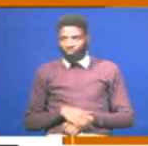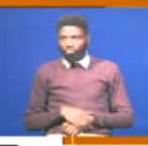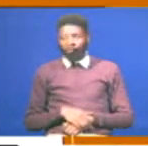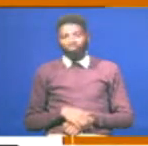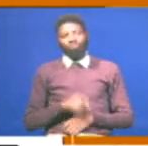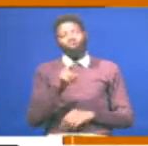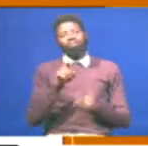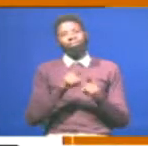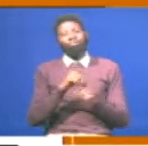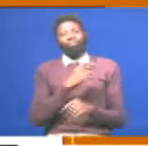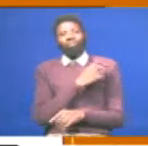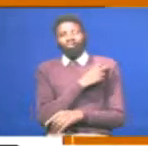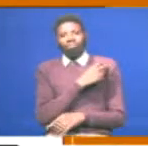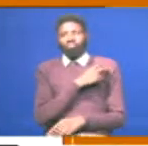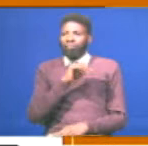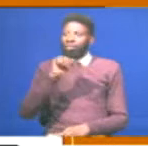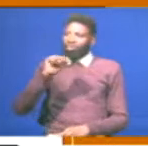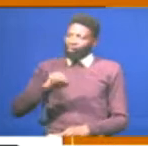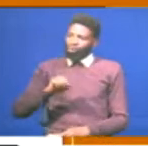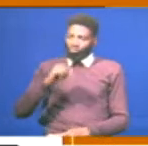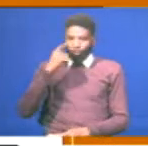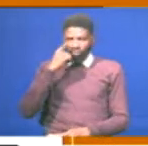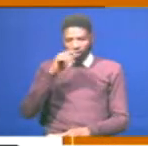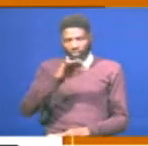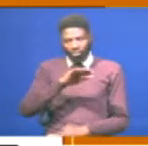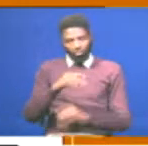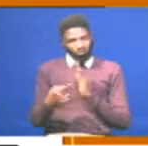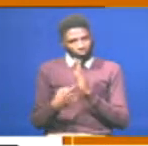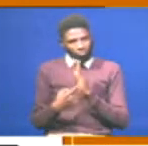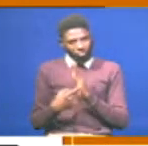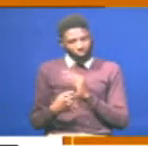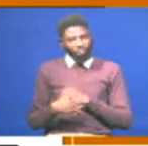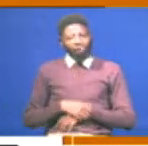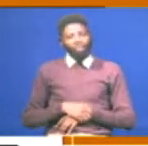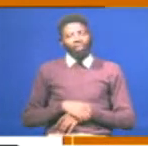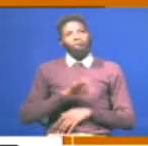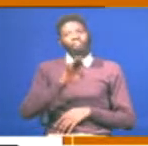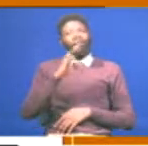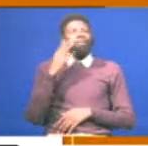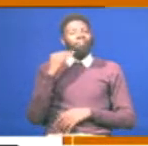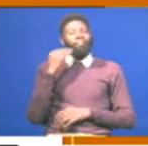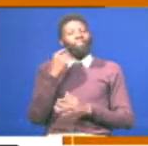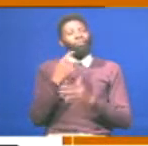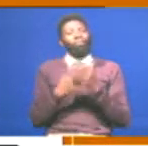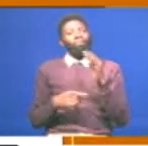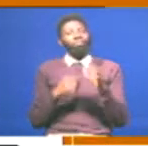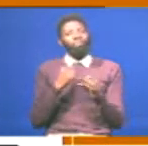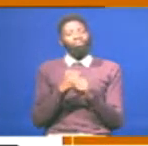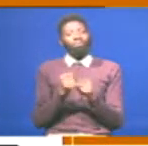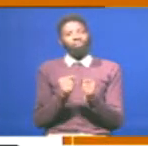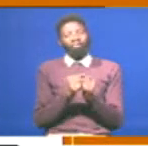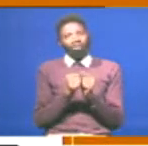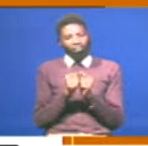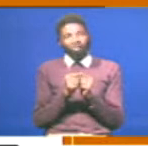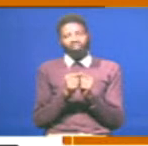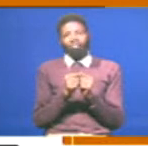for the Republic of South Sudan on matters technology. Yes. What are your experiences working for the world's youngest